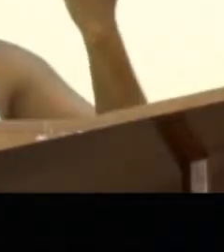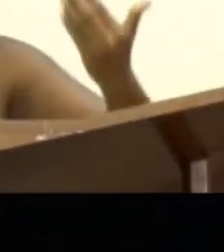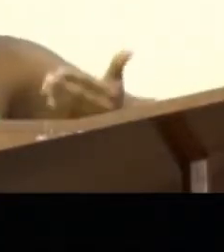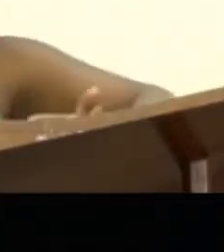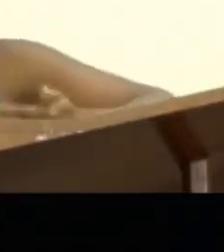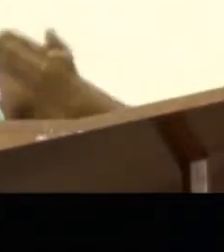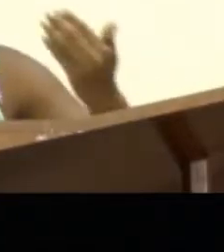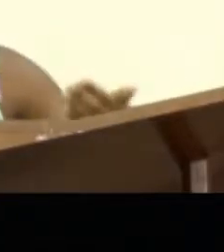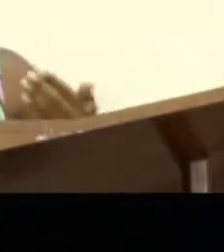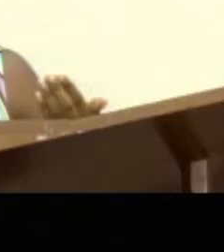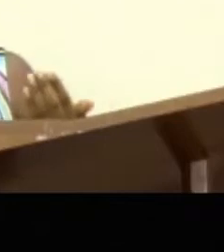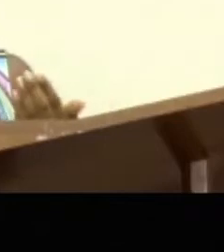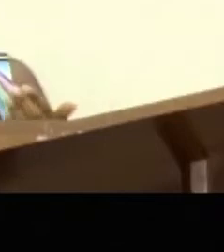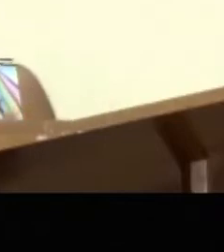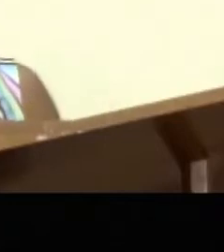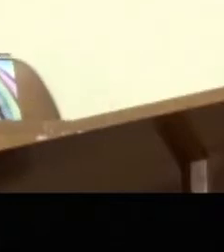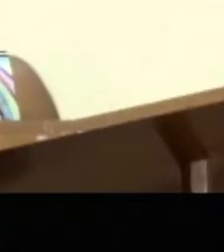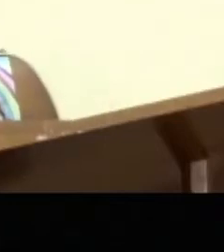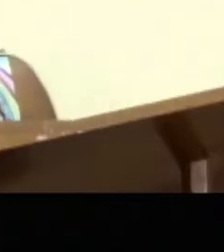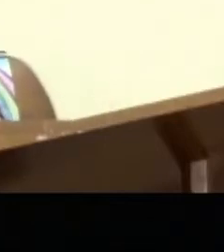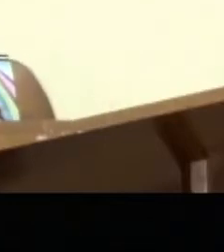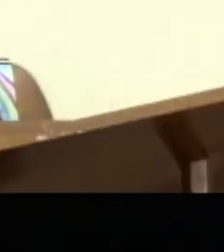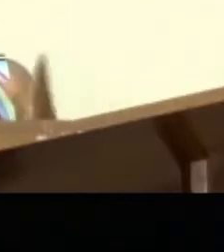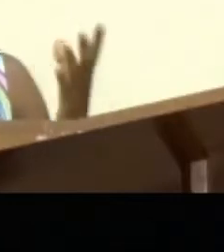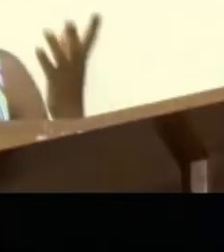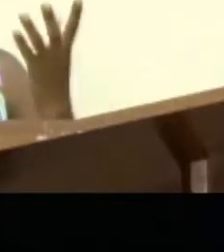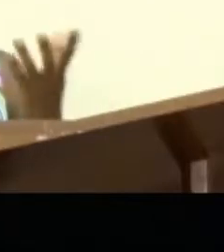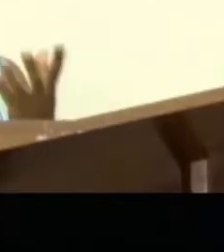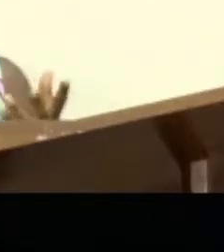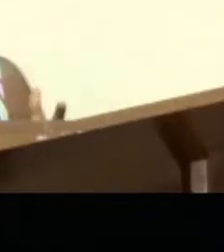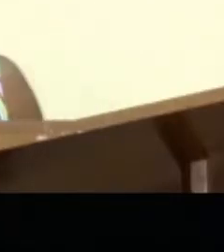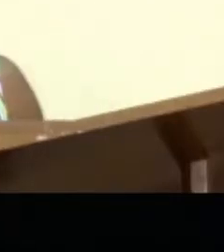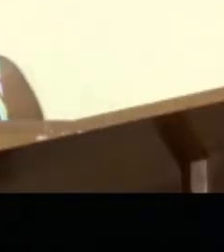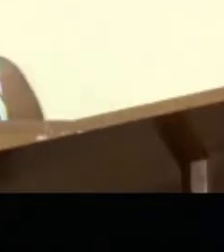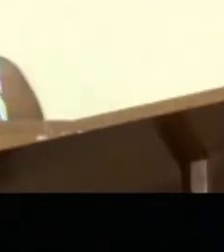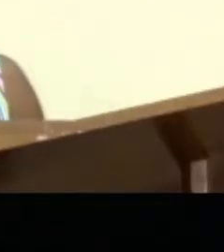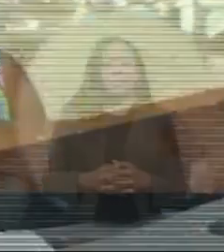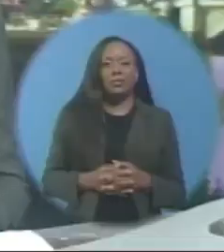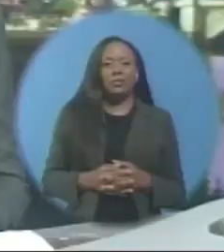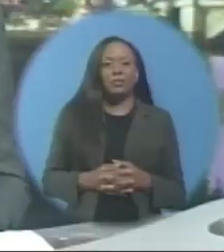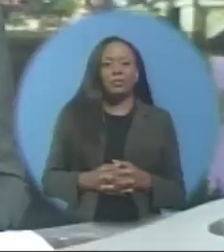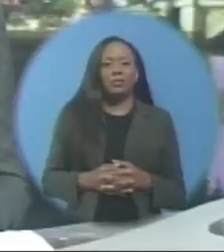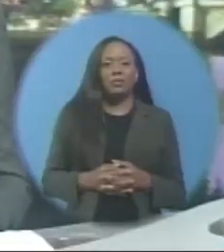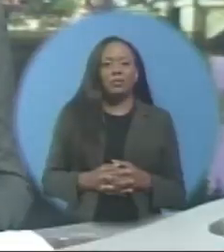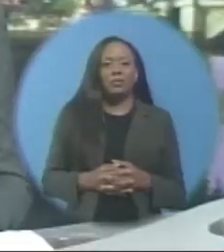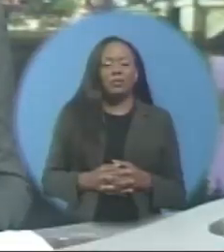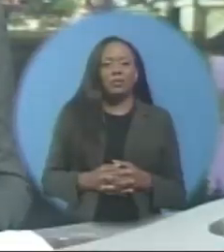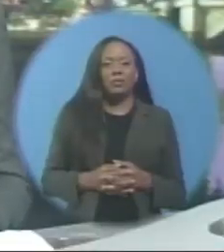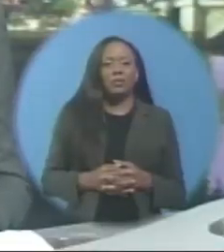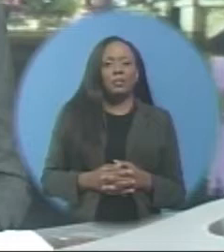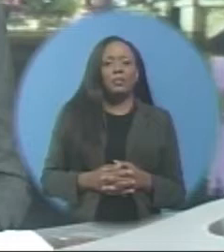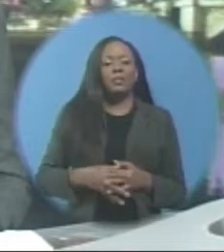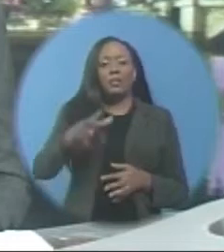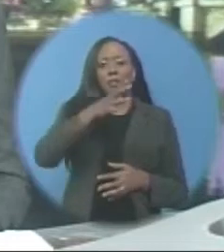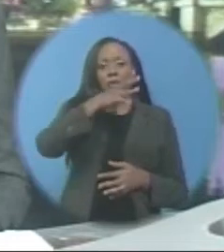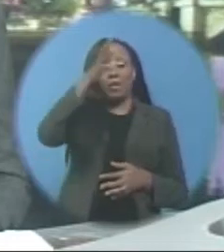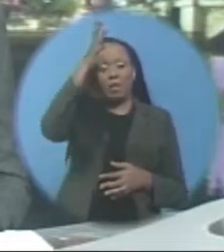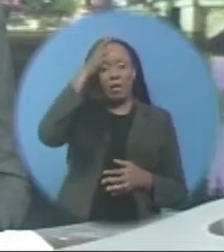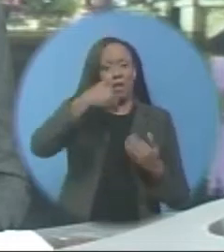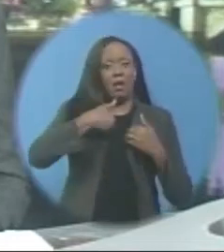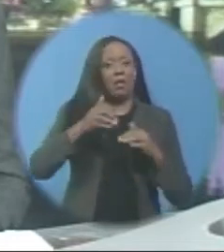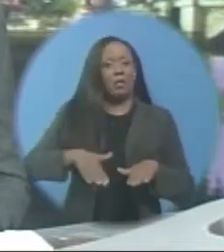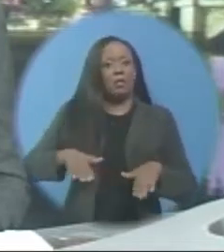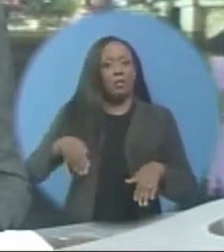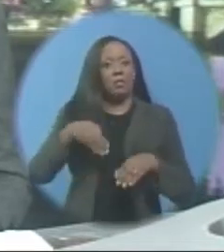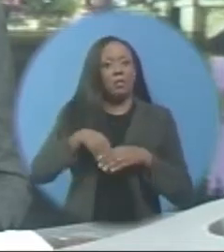real deep issues that are creating the outgrowths that we are seeing. Parents of children born in the public